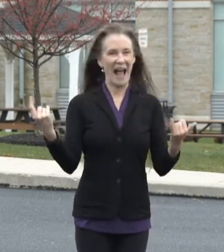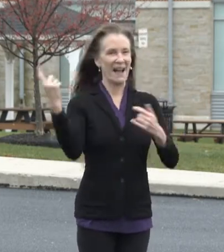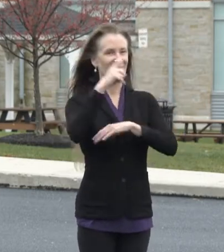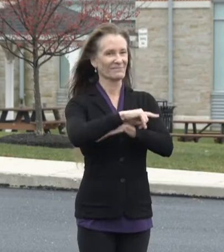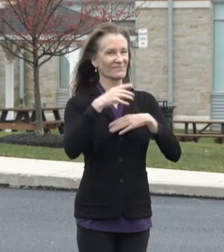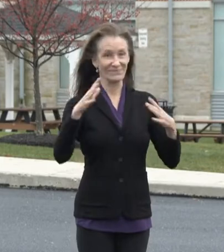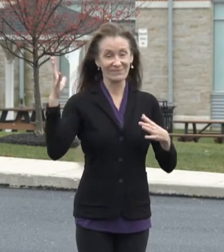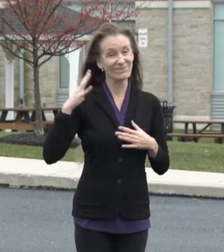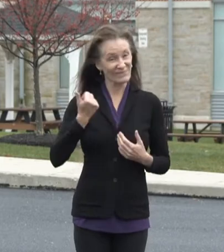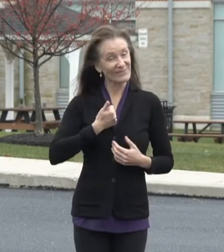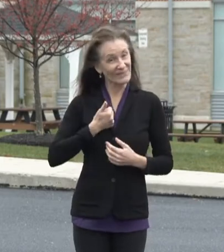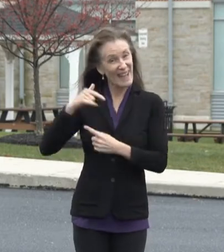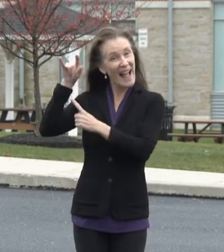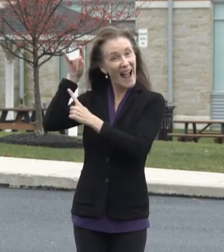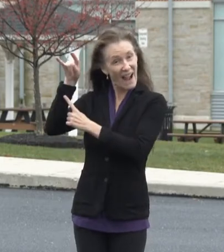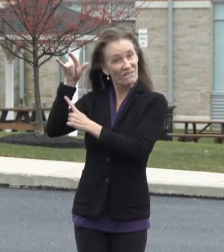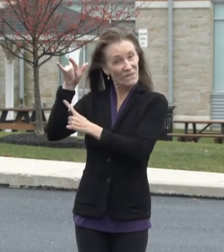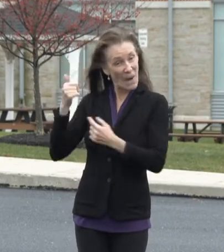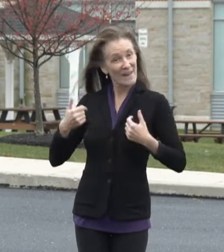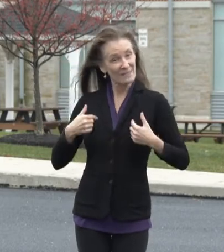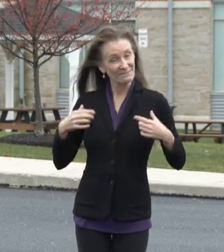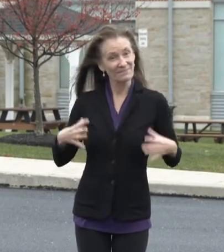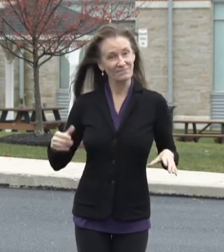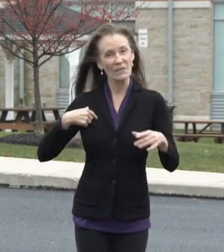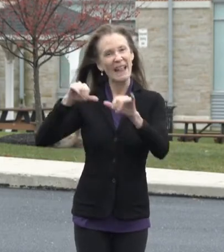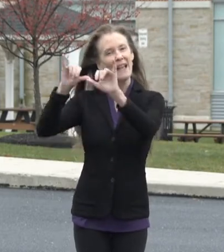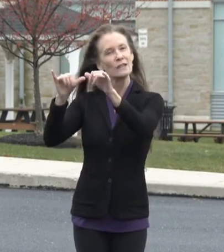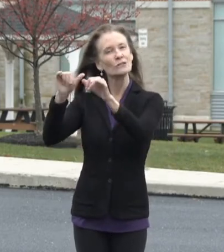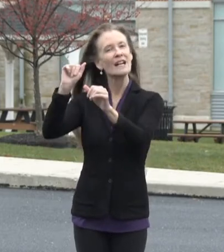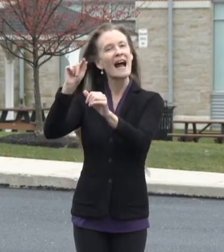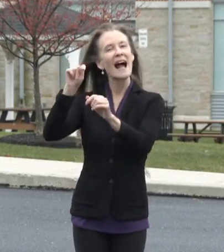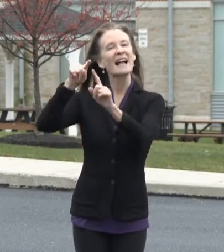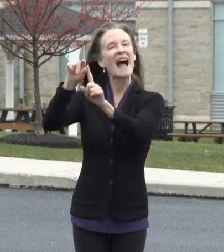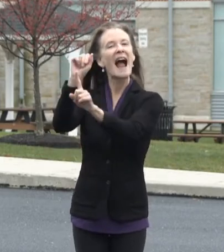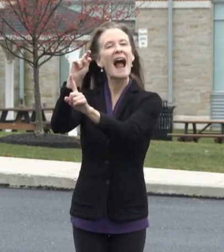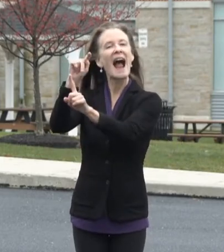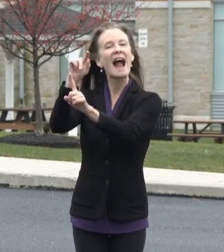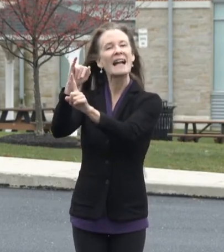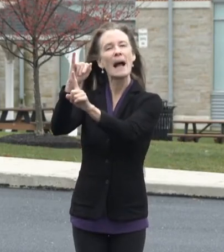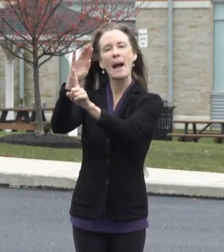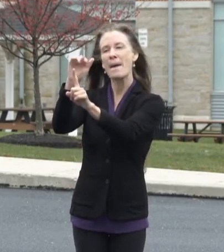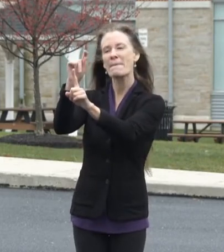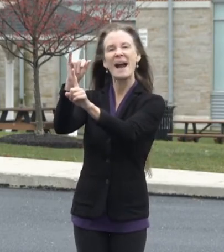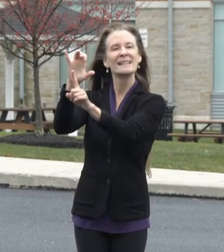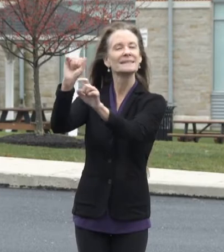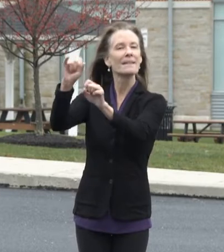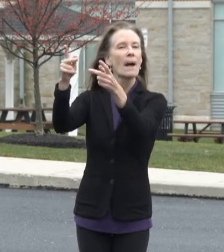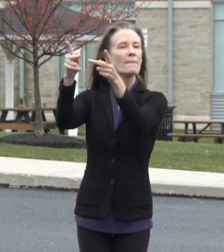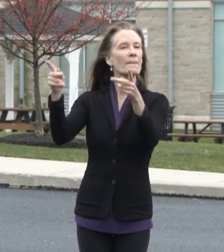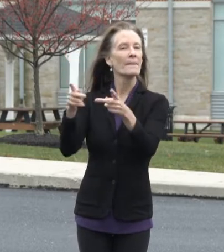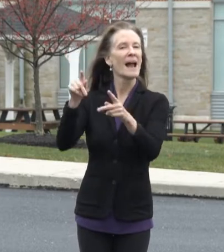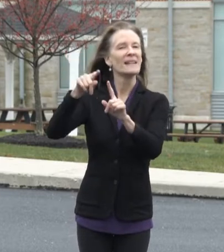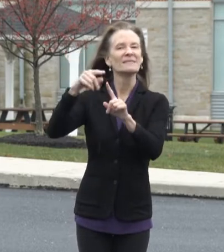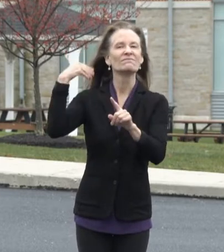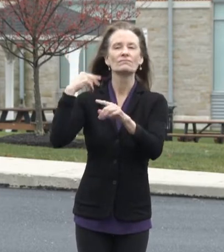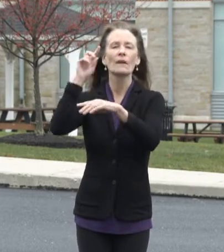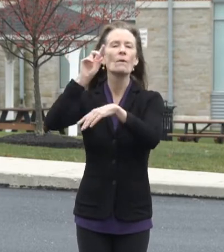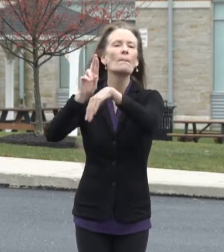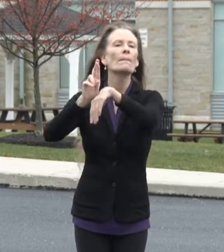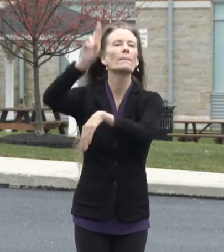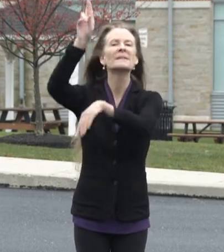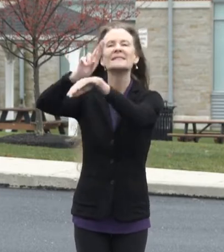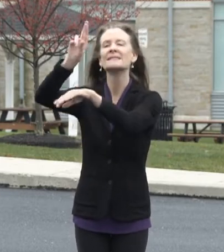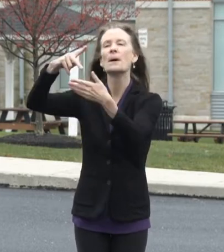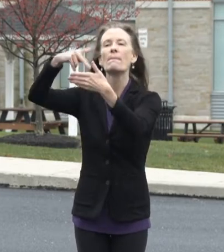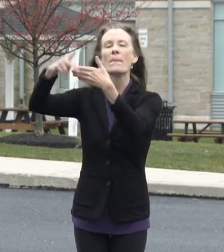an engineer who worked on the anti-ballistic missile defense programming, but I also come from a family of veterans. Both my father and grandfather